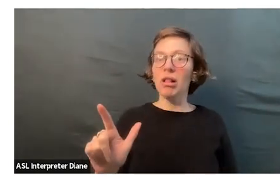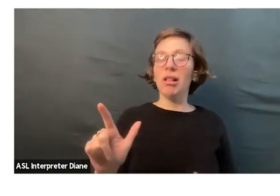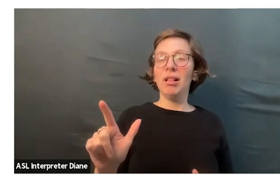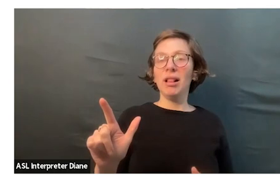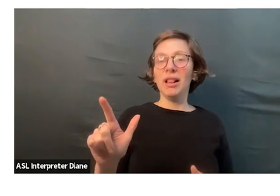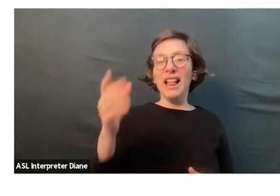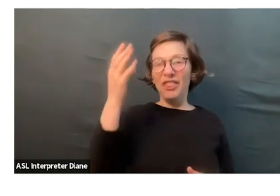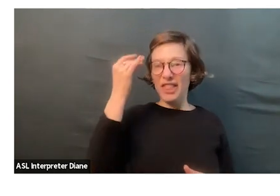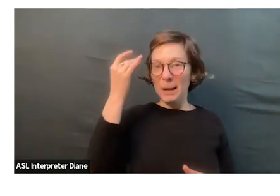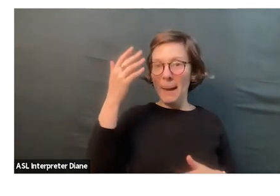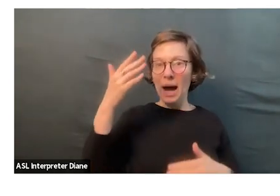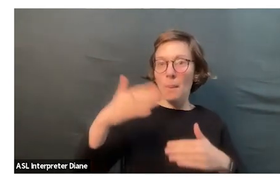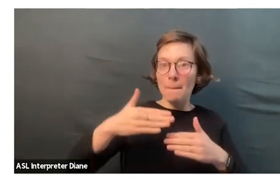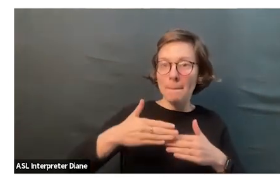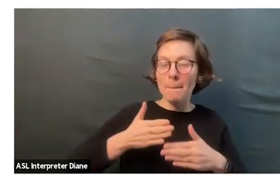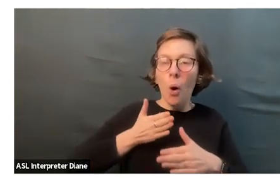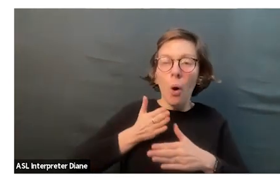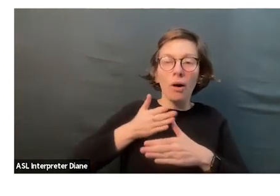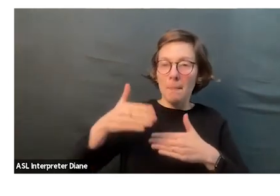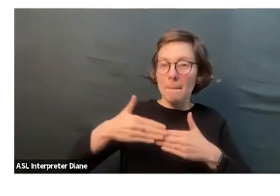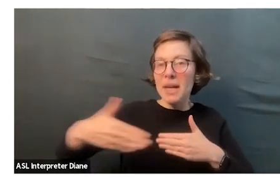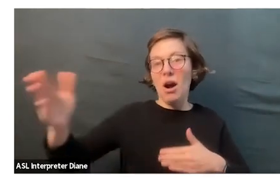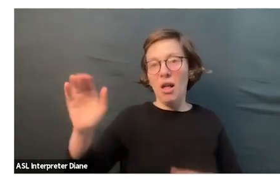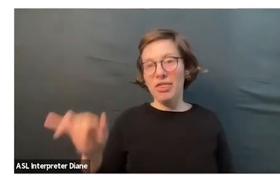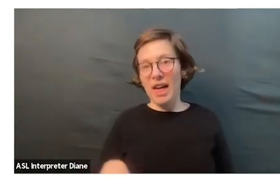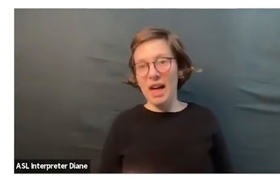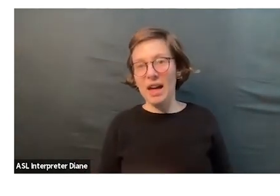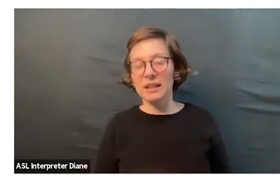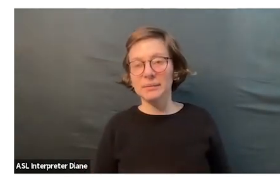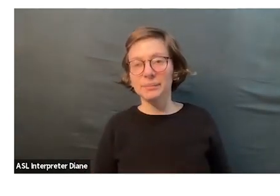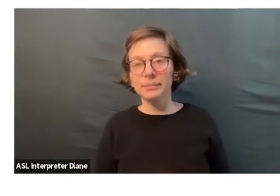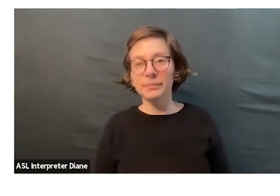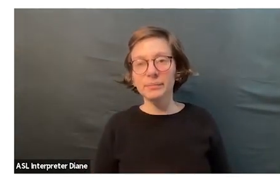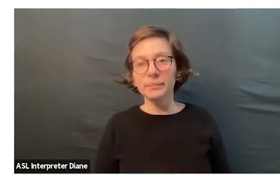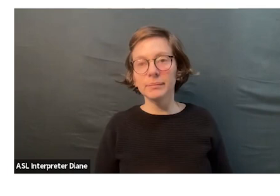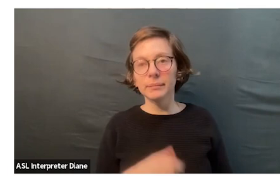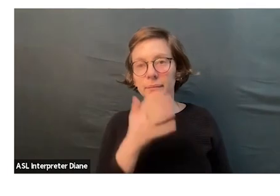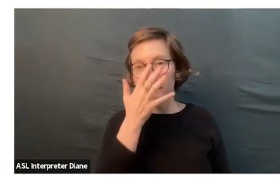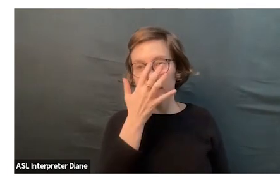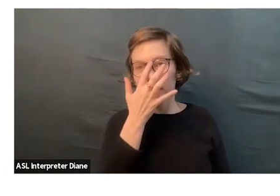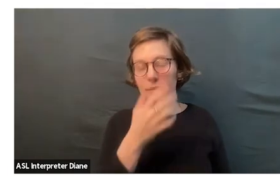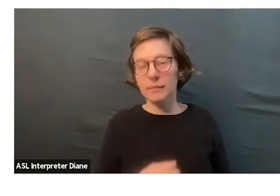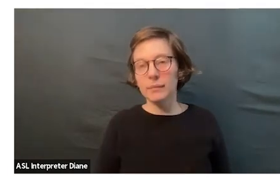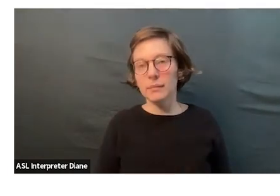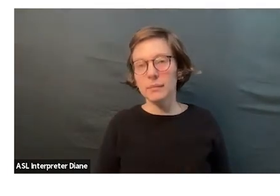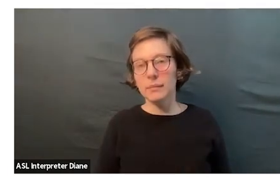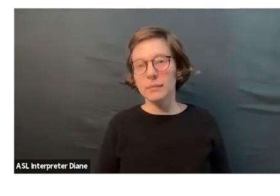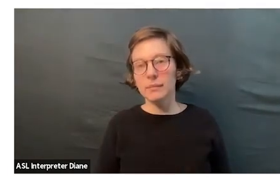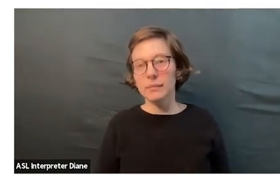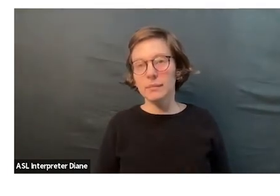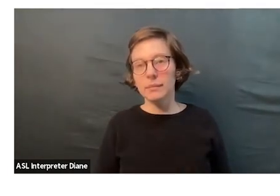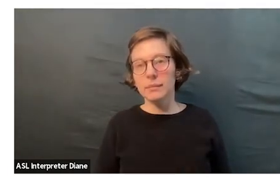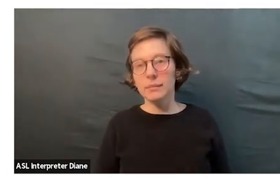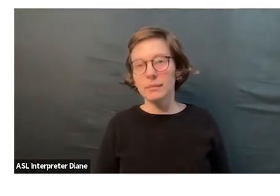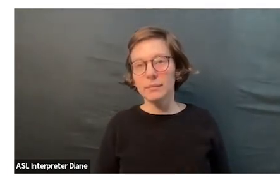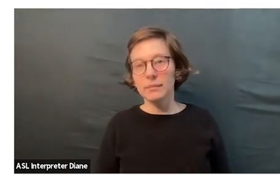for solutions. We have to depend, I think, in my case, I say, depend on action to change the